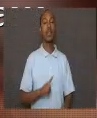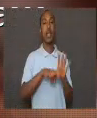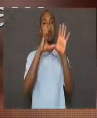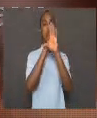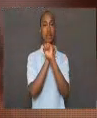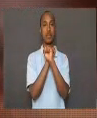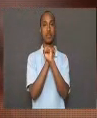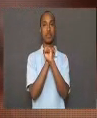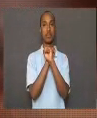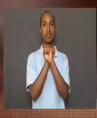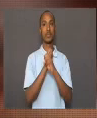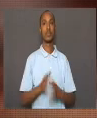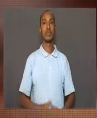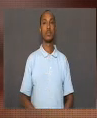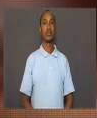Time's up!